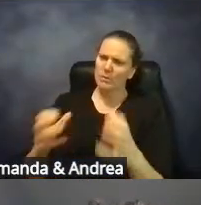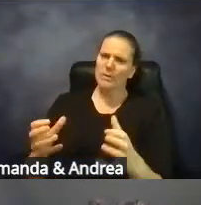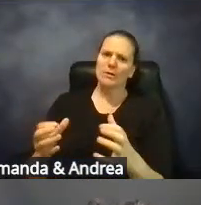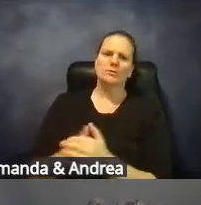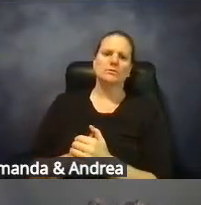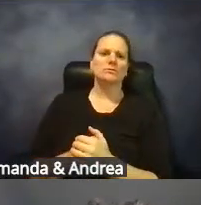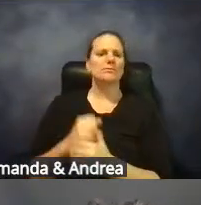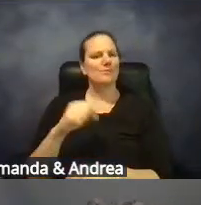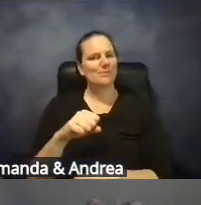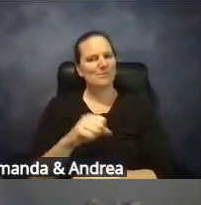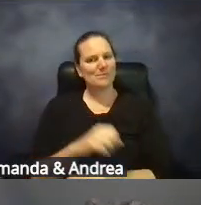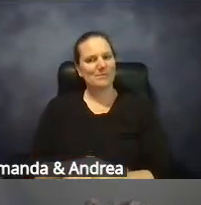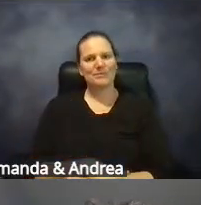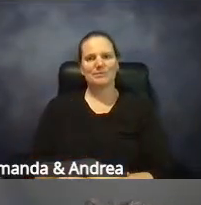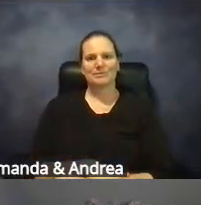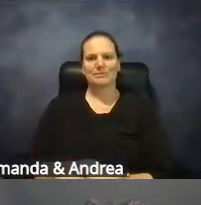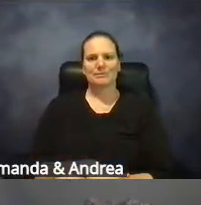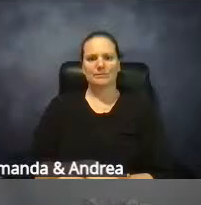course.